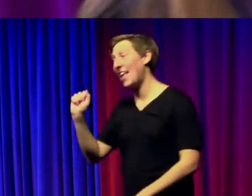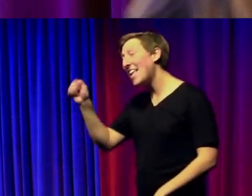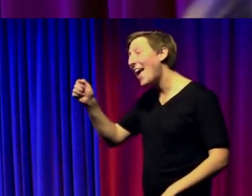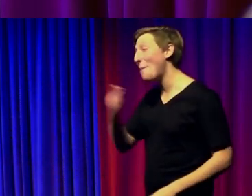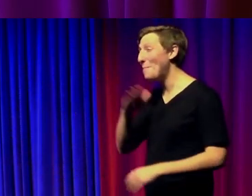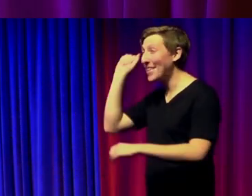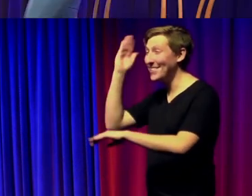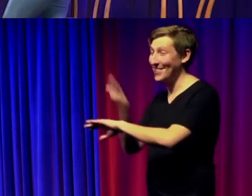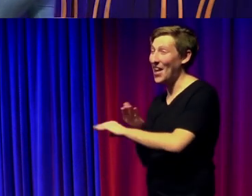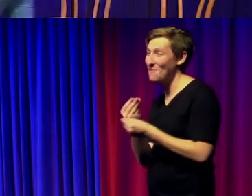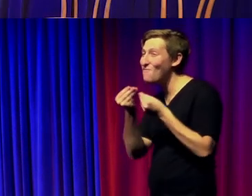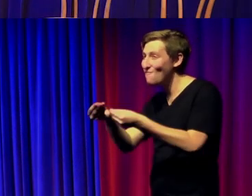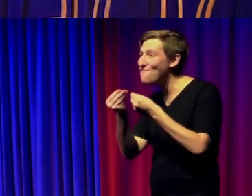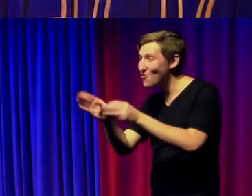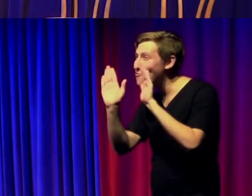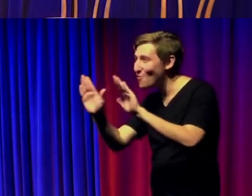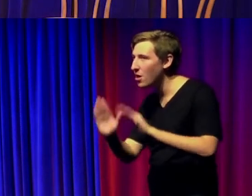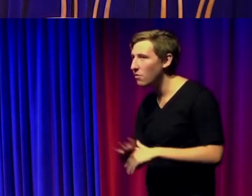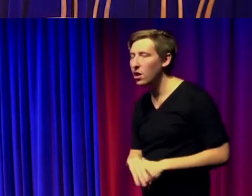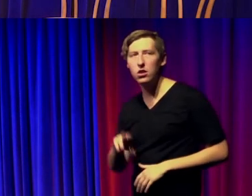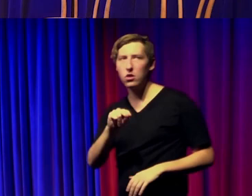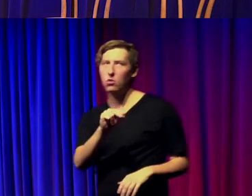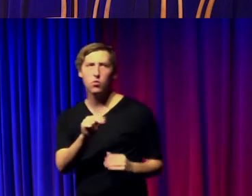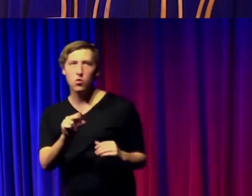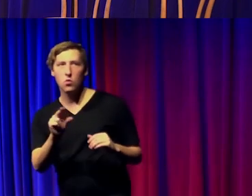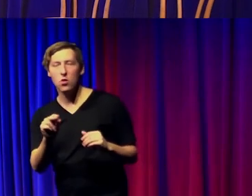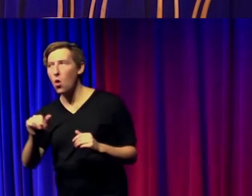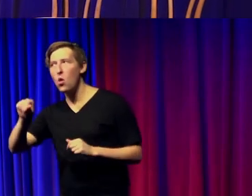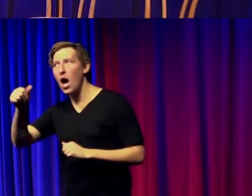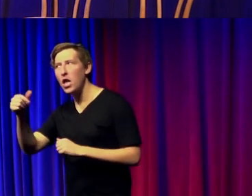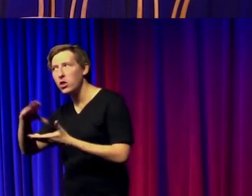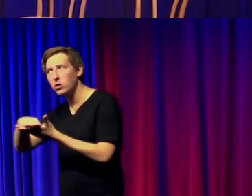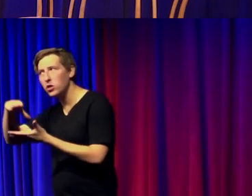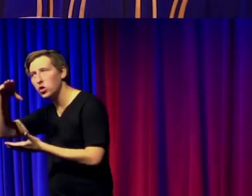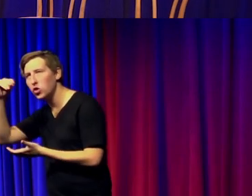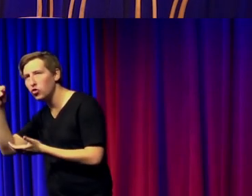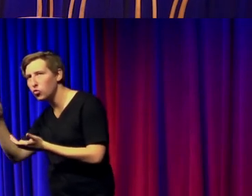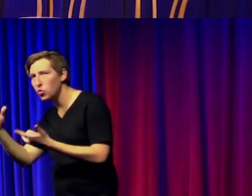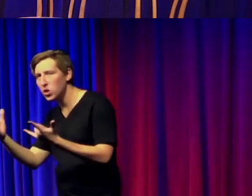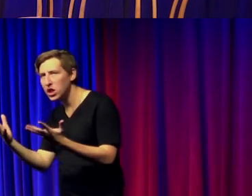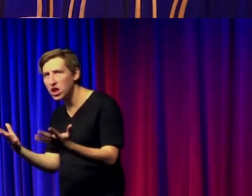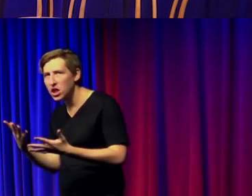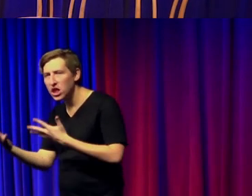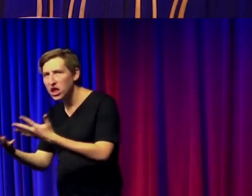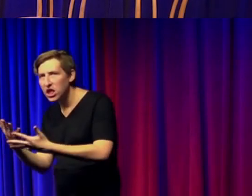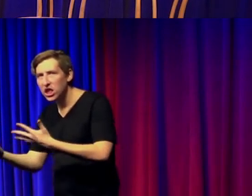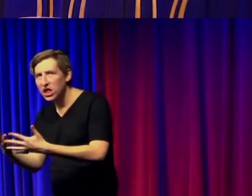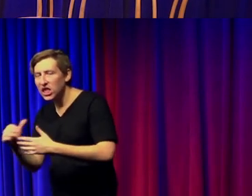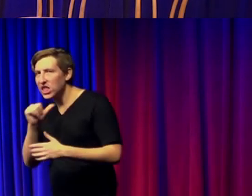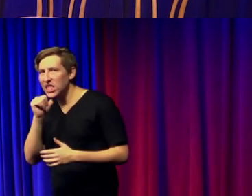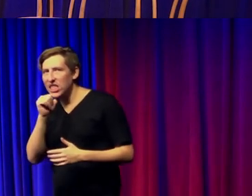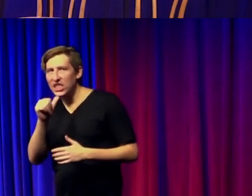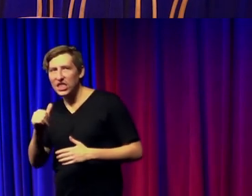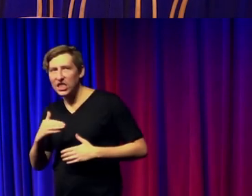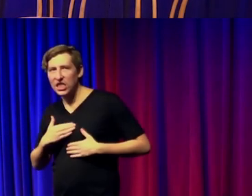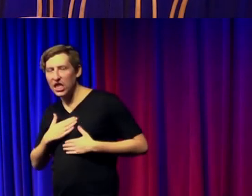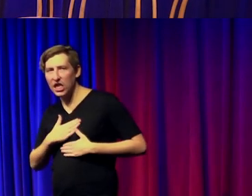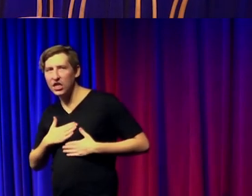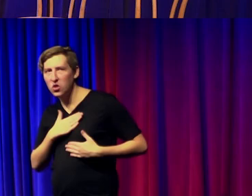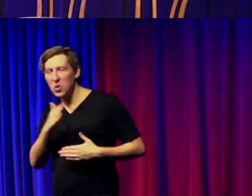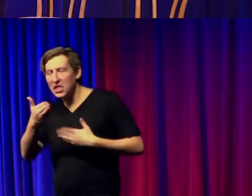You don't understand. It's starting to get to the kids' heads, and they're not able to have a good lunch. Probably dissect a